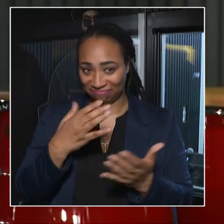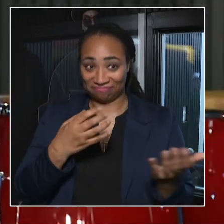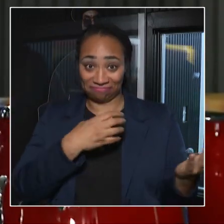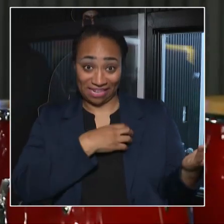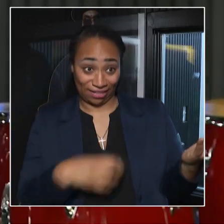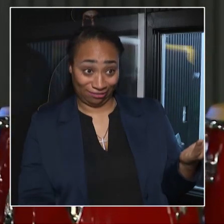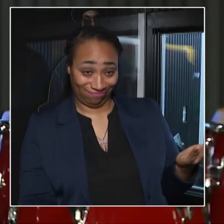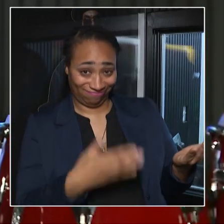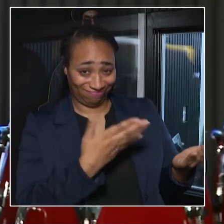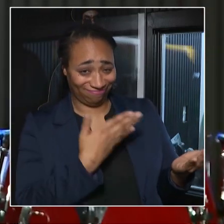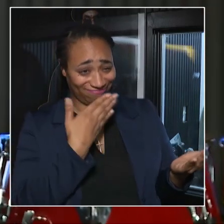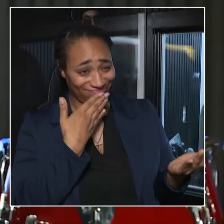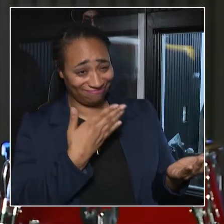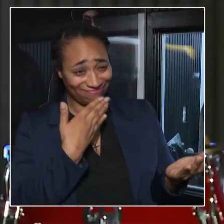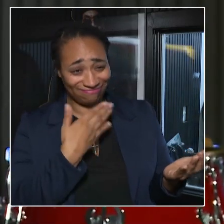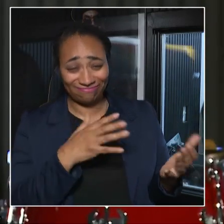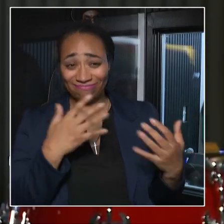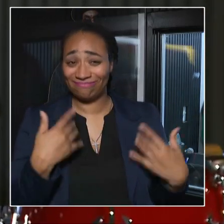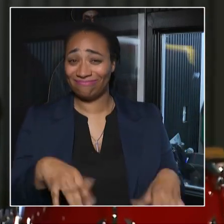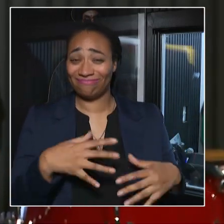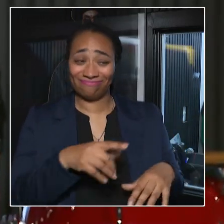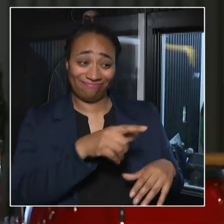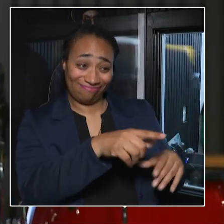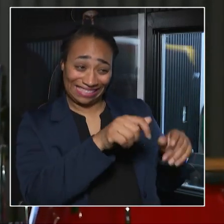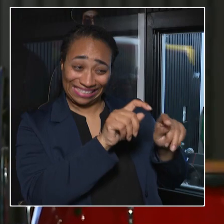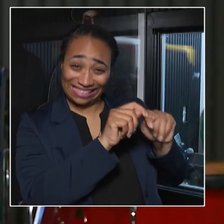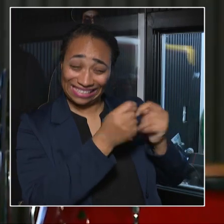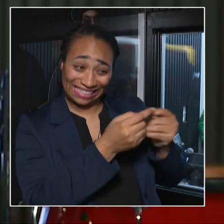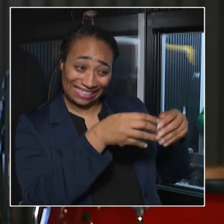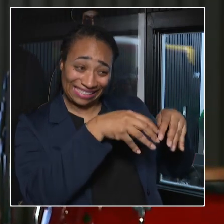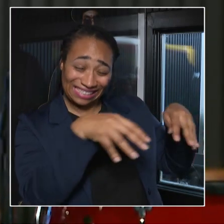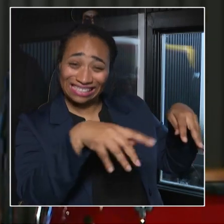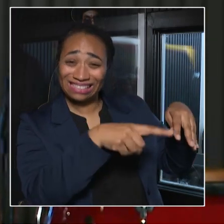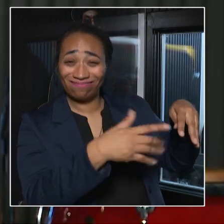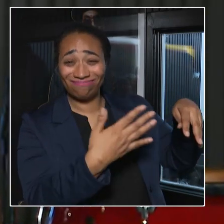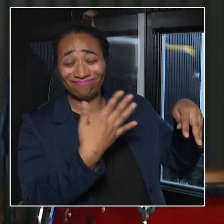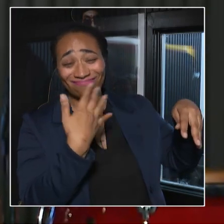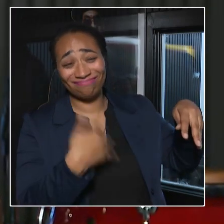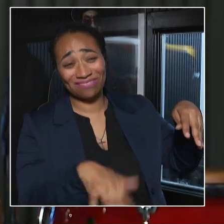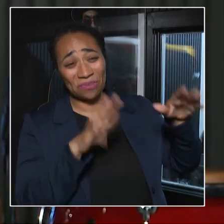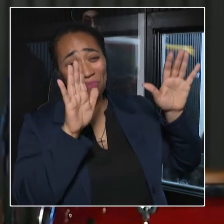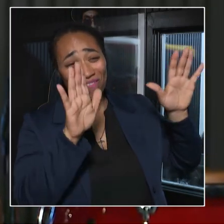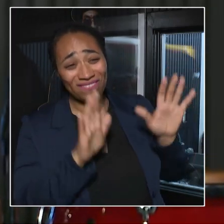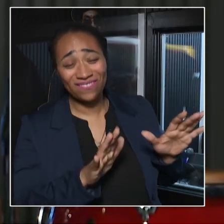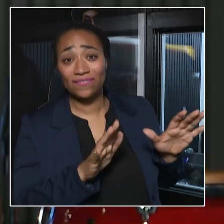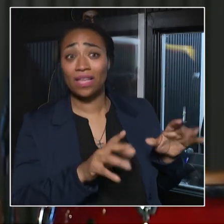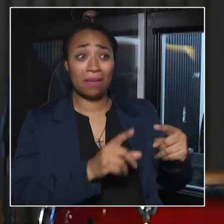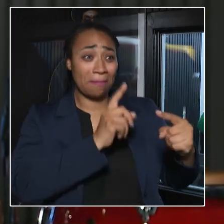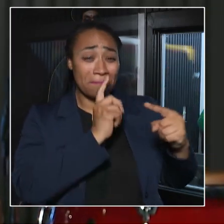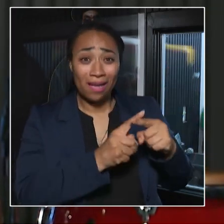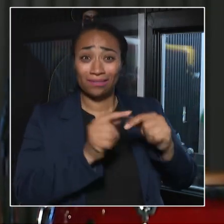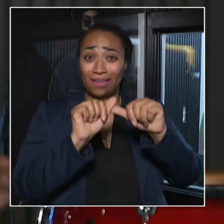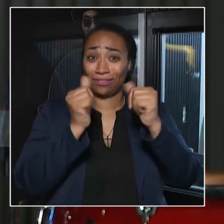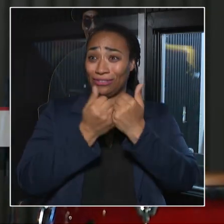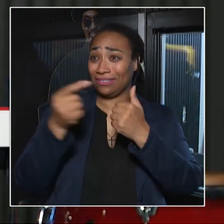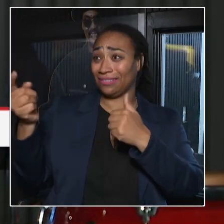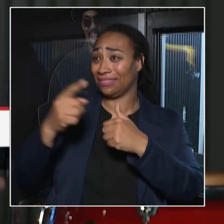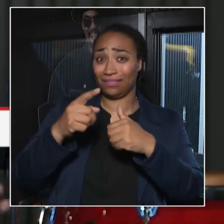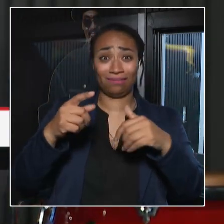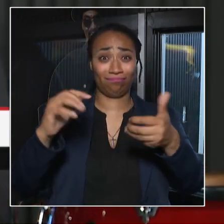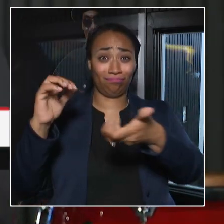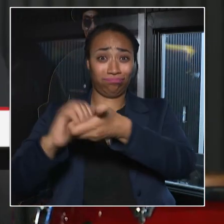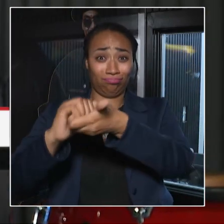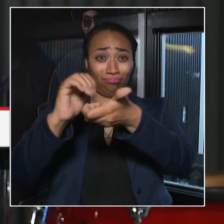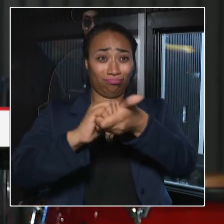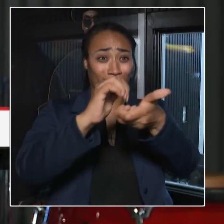her wonderful administration, because multiple agencies have helped with this project since 2000. And I'm